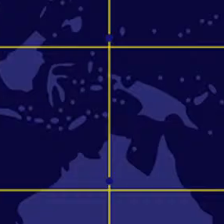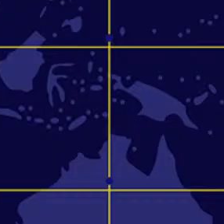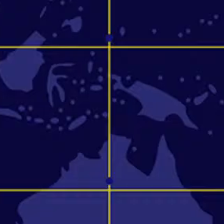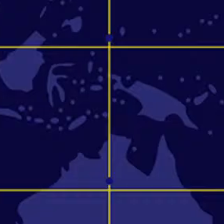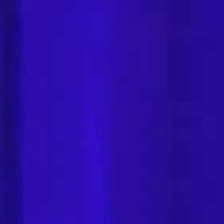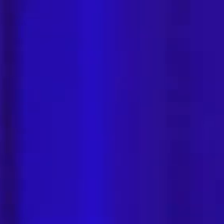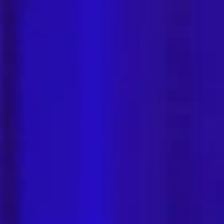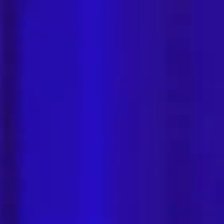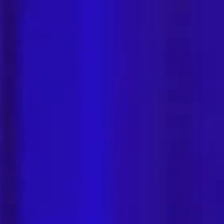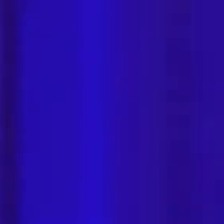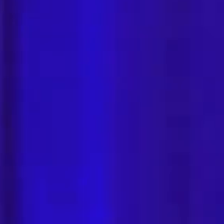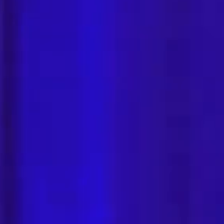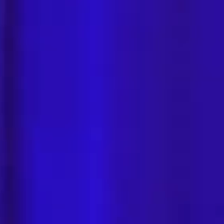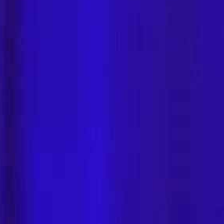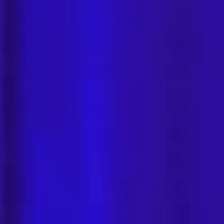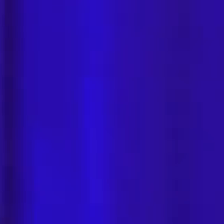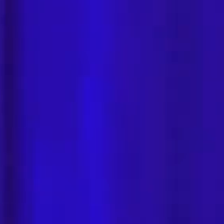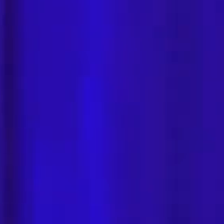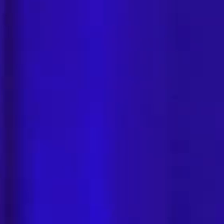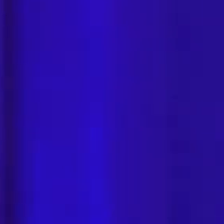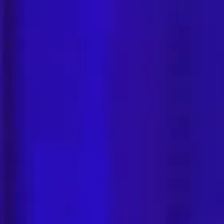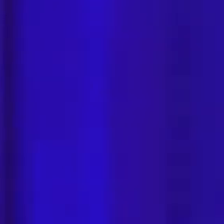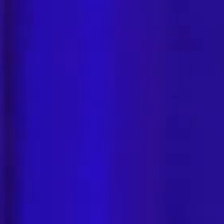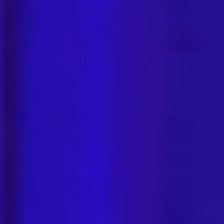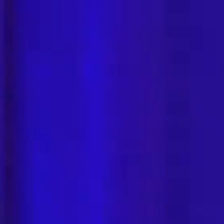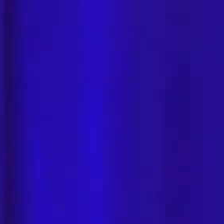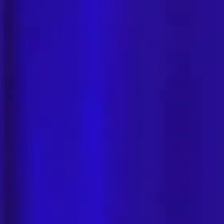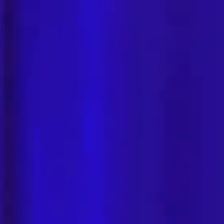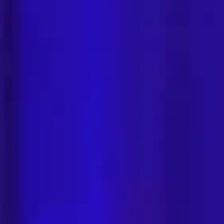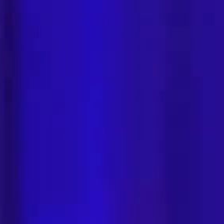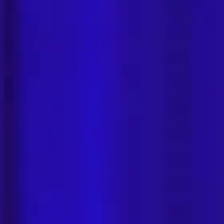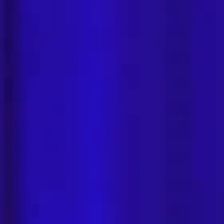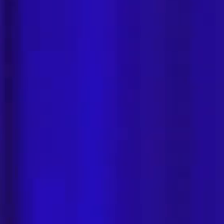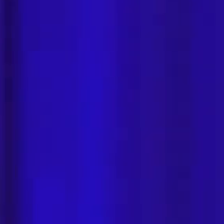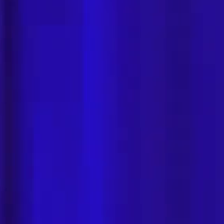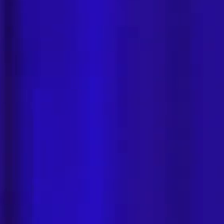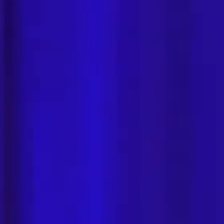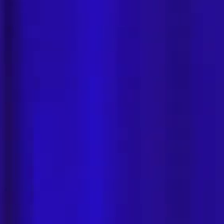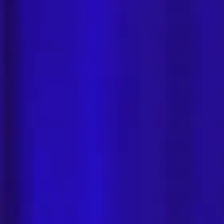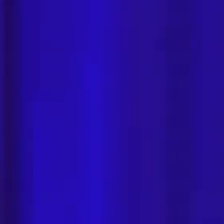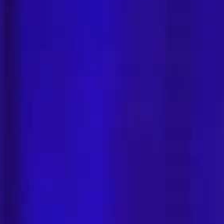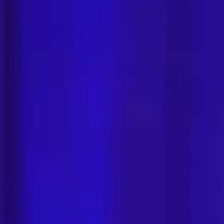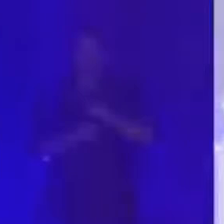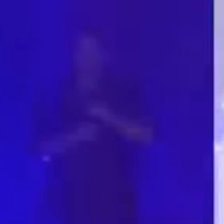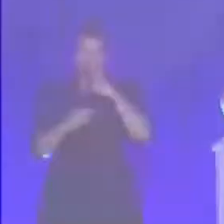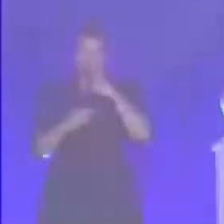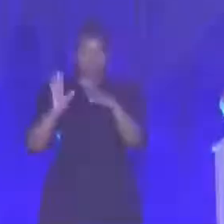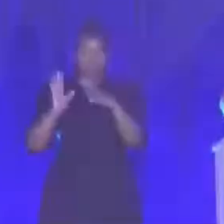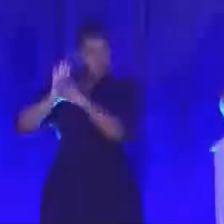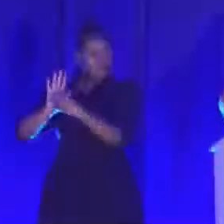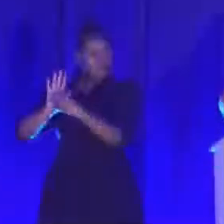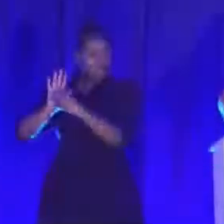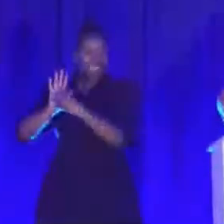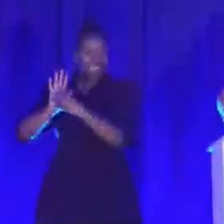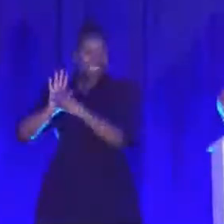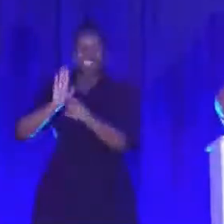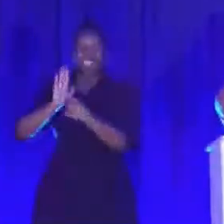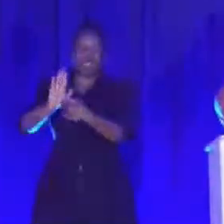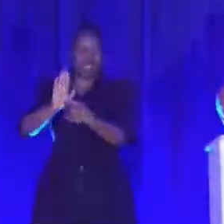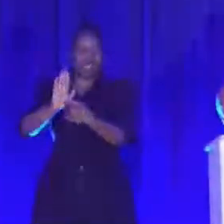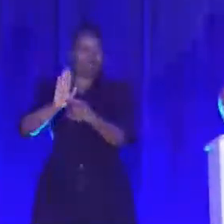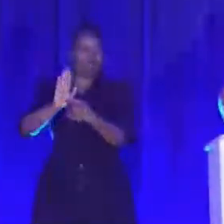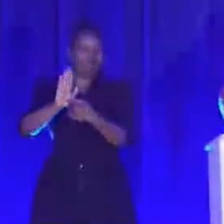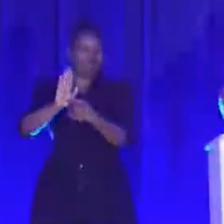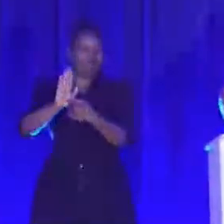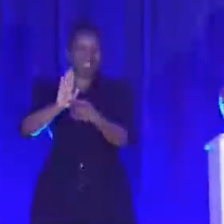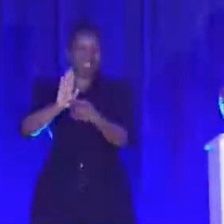Chairperson Musutume Pja to come through again to give us his remarks about this beautiful logo. Get up, show up,